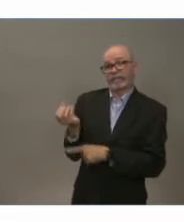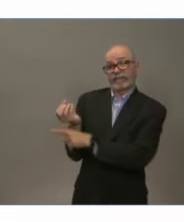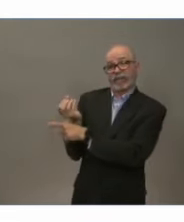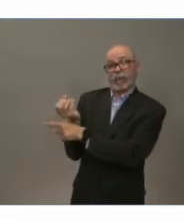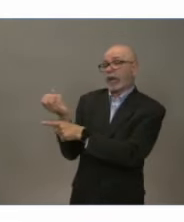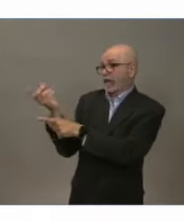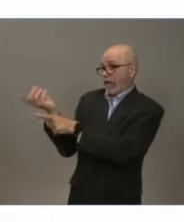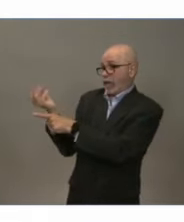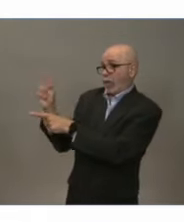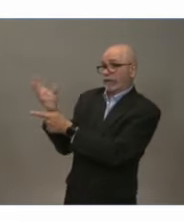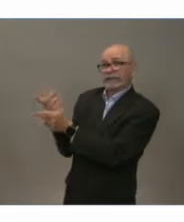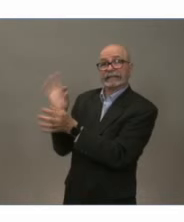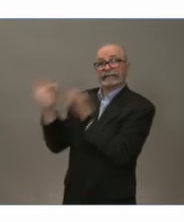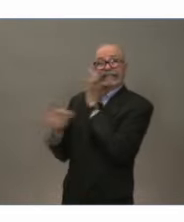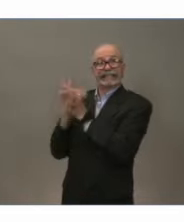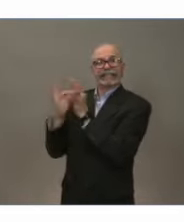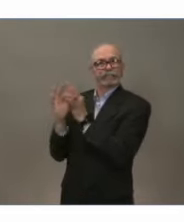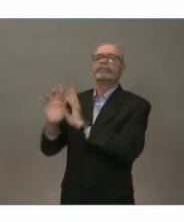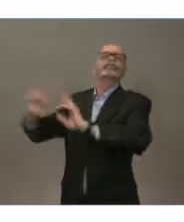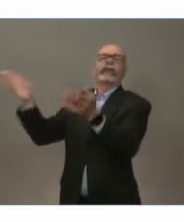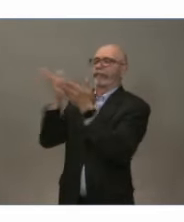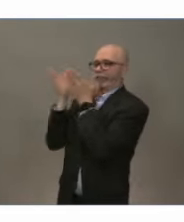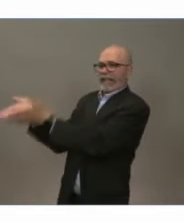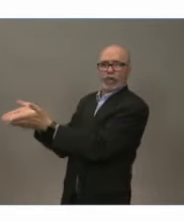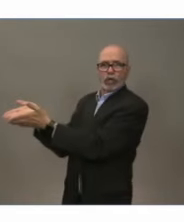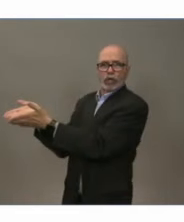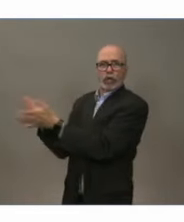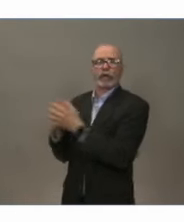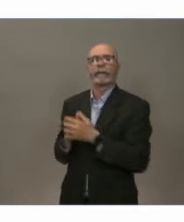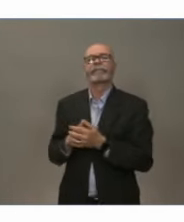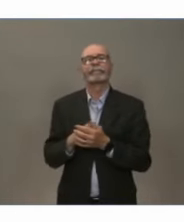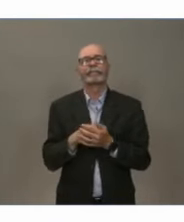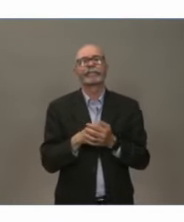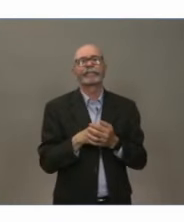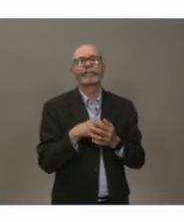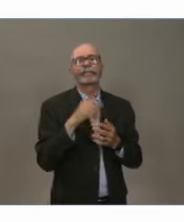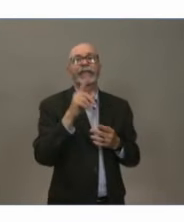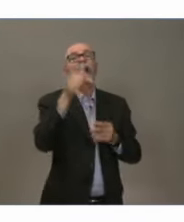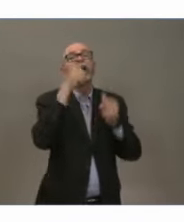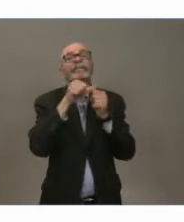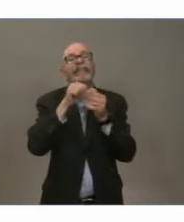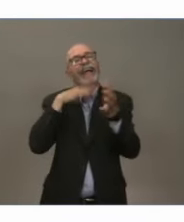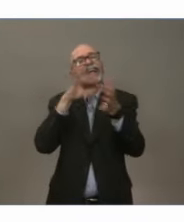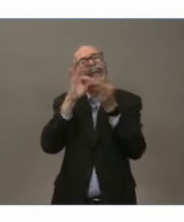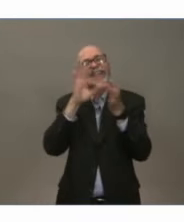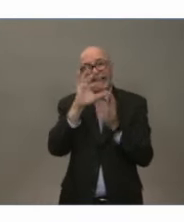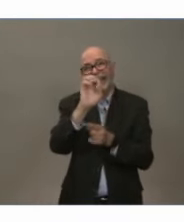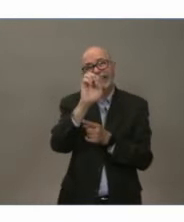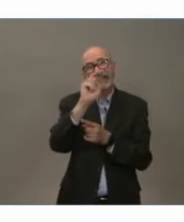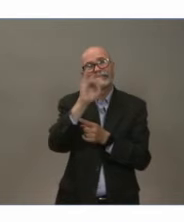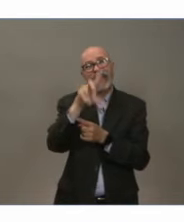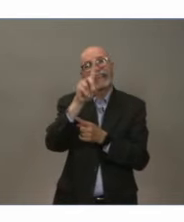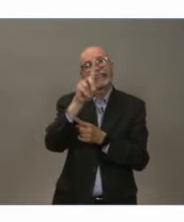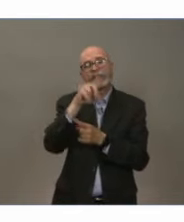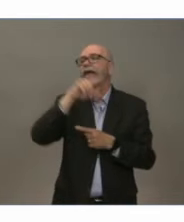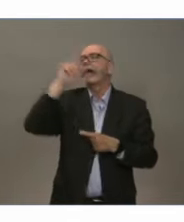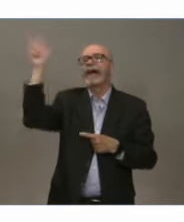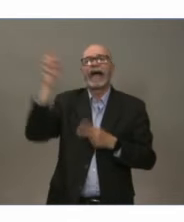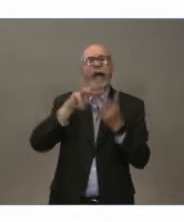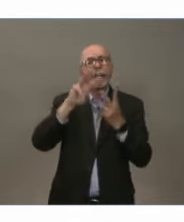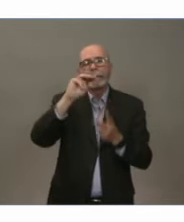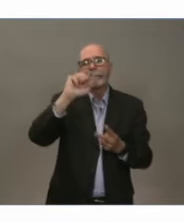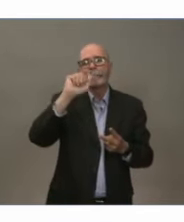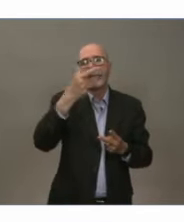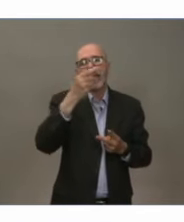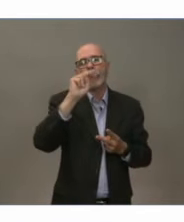you'll remember, for the Magnolia in Enfield, we actually brought some mobile capacity in